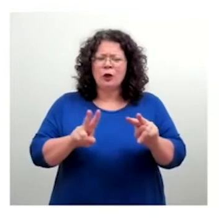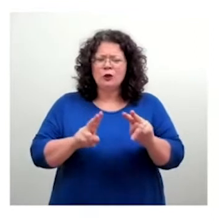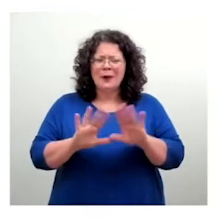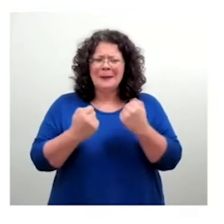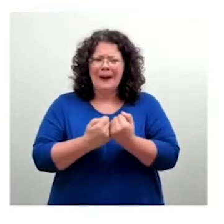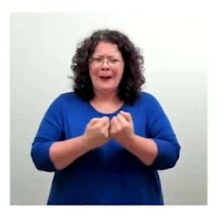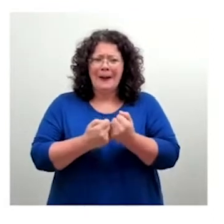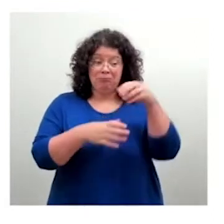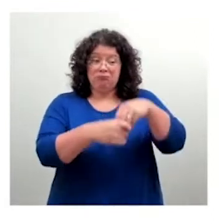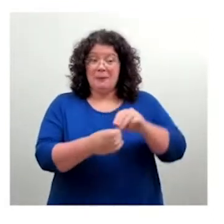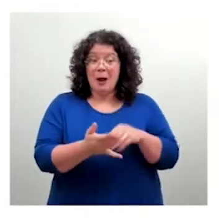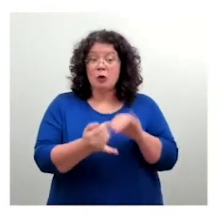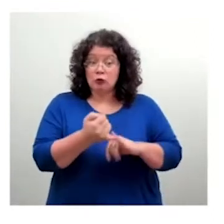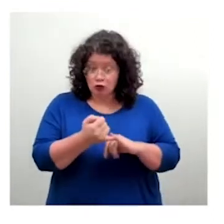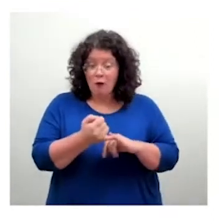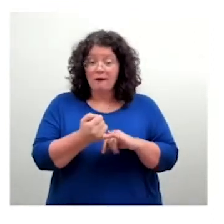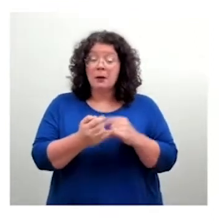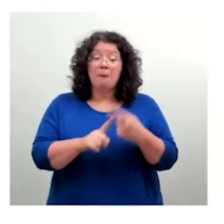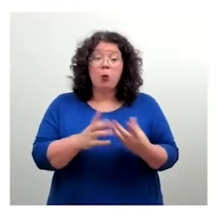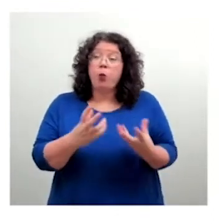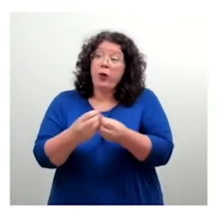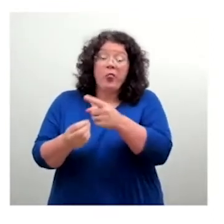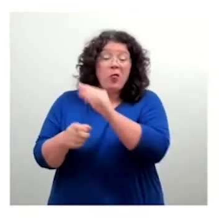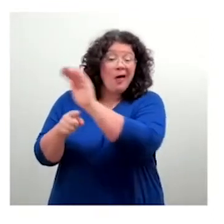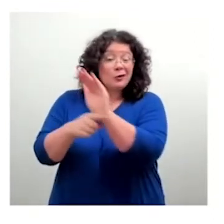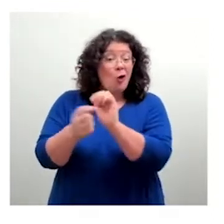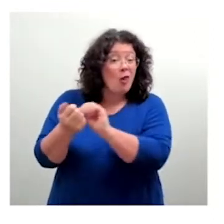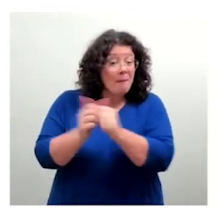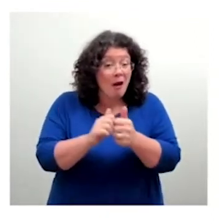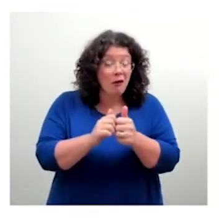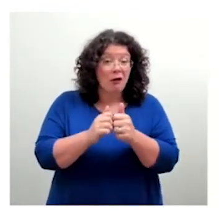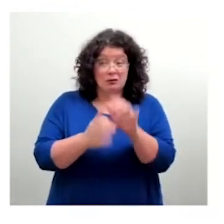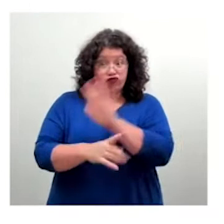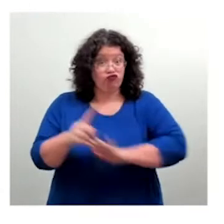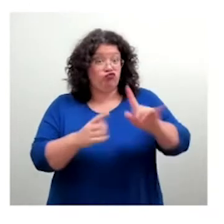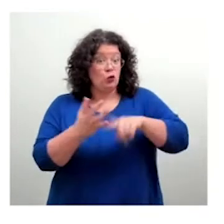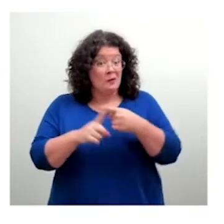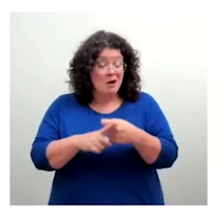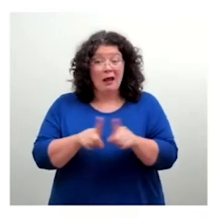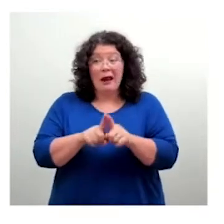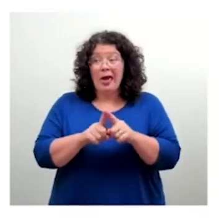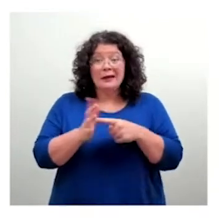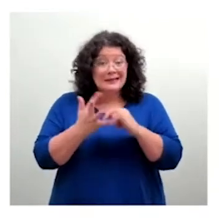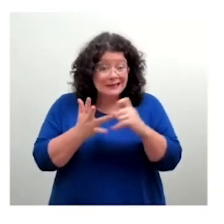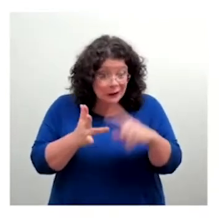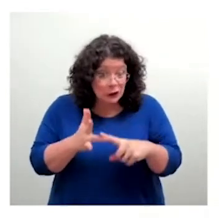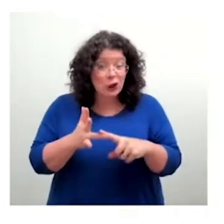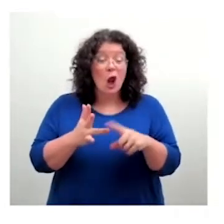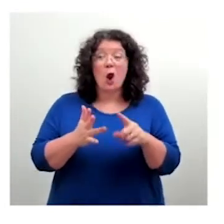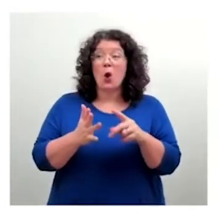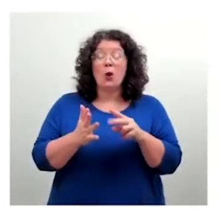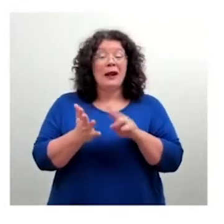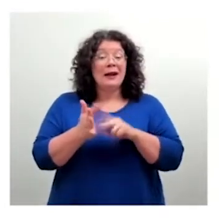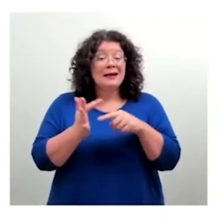very closely, including the Smart Cities Catapult, to really think about the range of different environments in which people need to